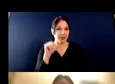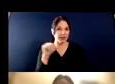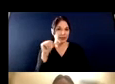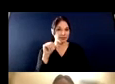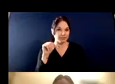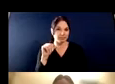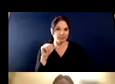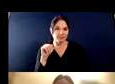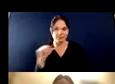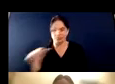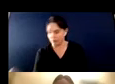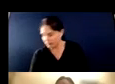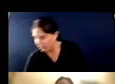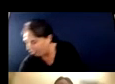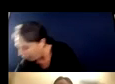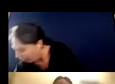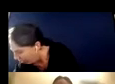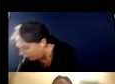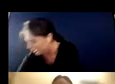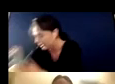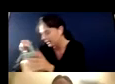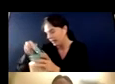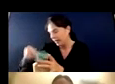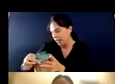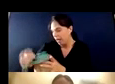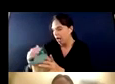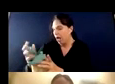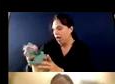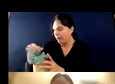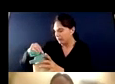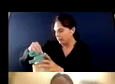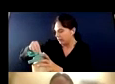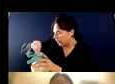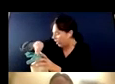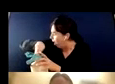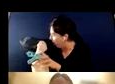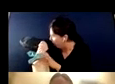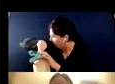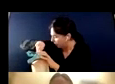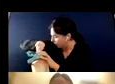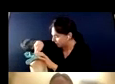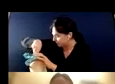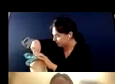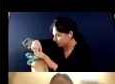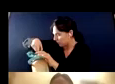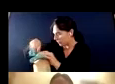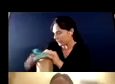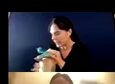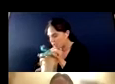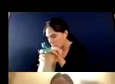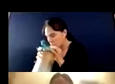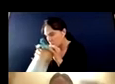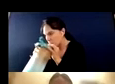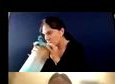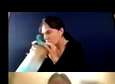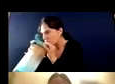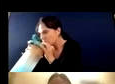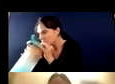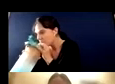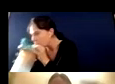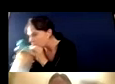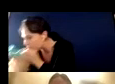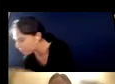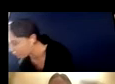And the question says, how do audiologists calibrate hearing aids? How do audiologists know when